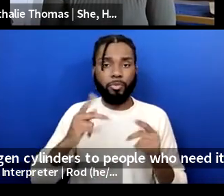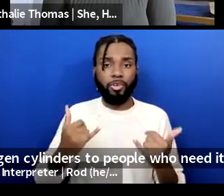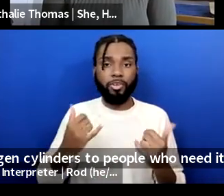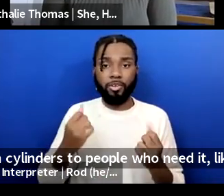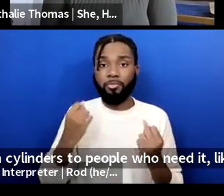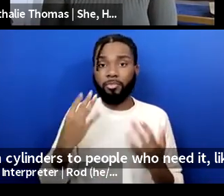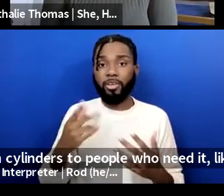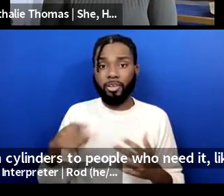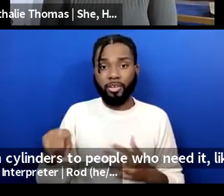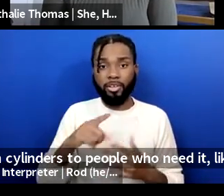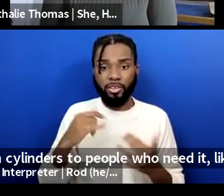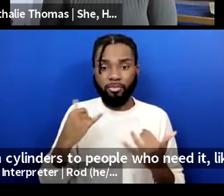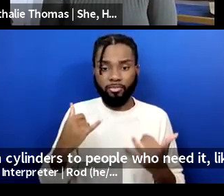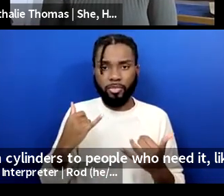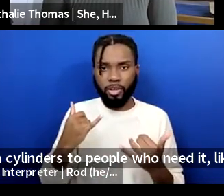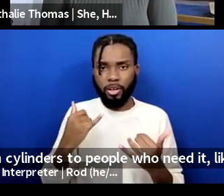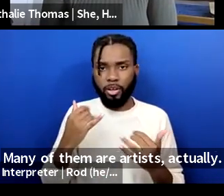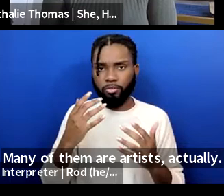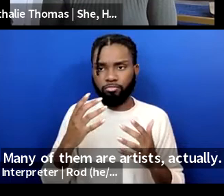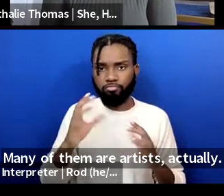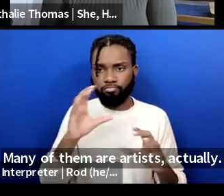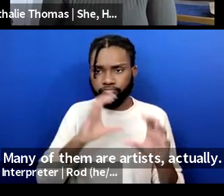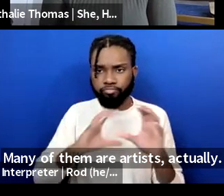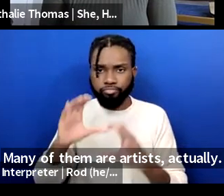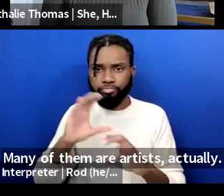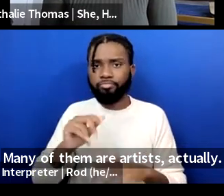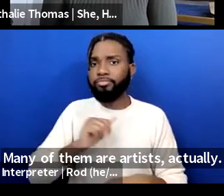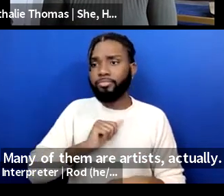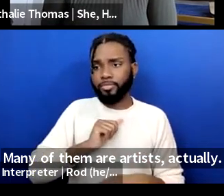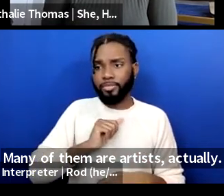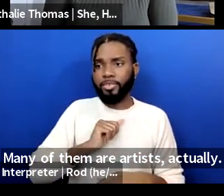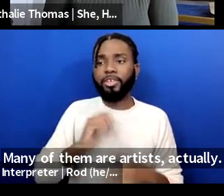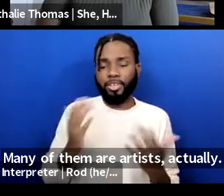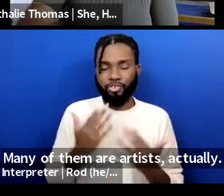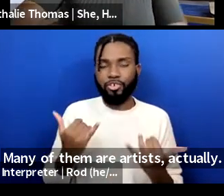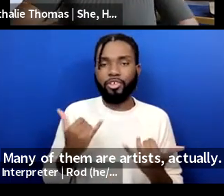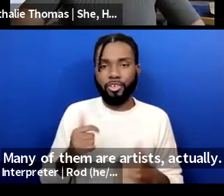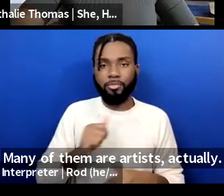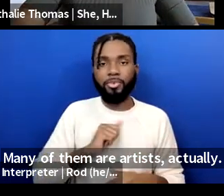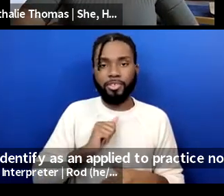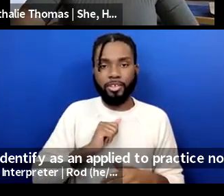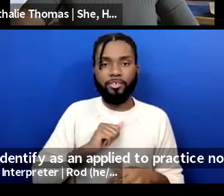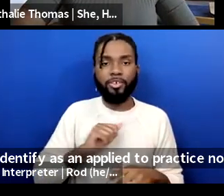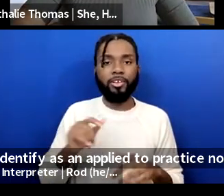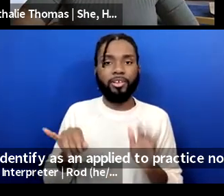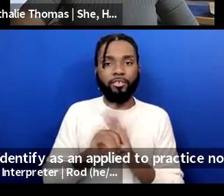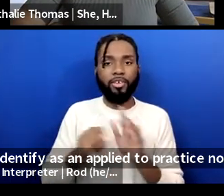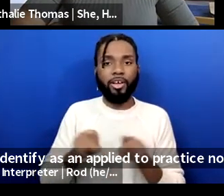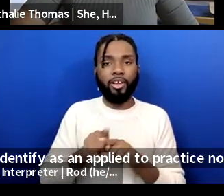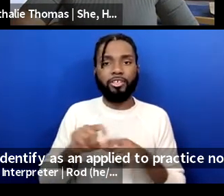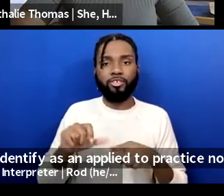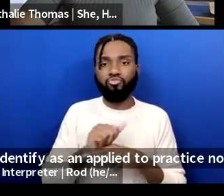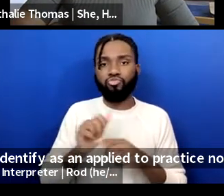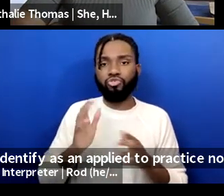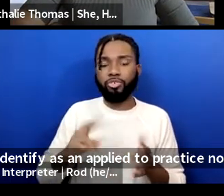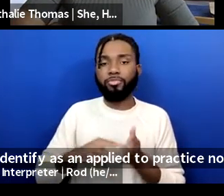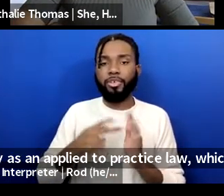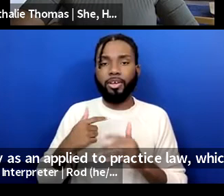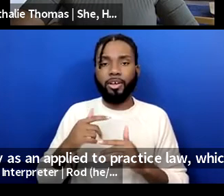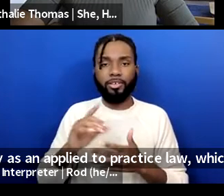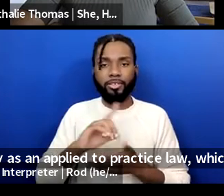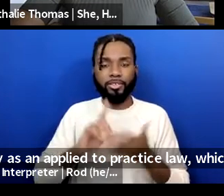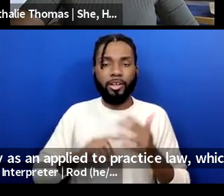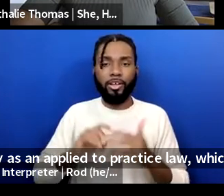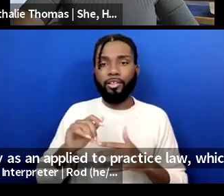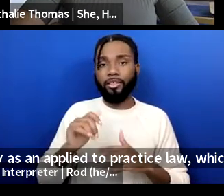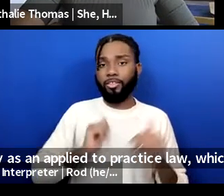actually. I identify as an applied theater practitioner, which means that I design theater-based